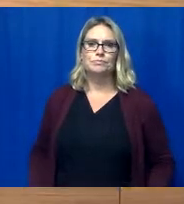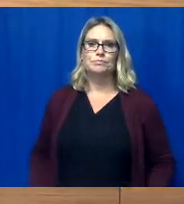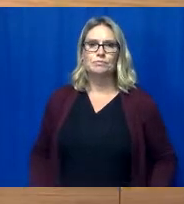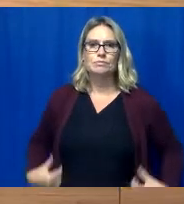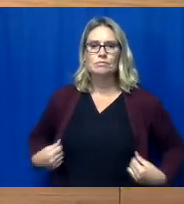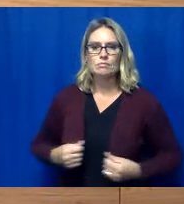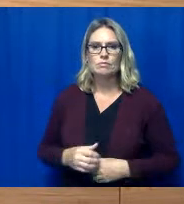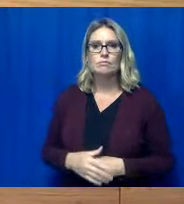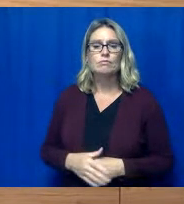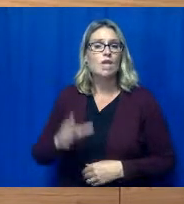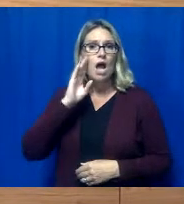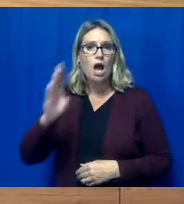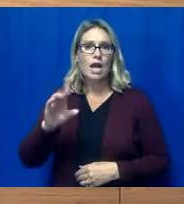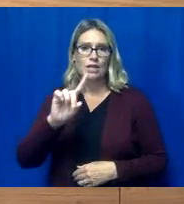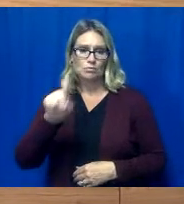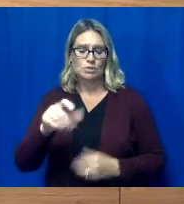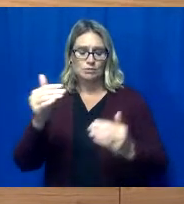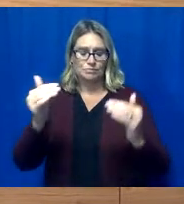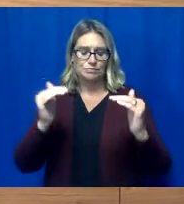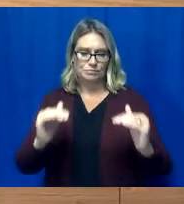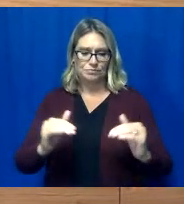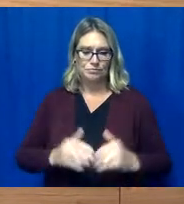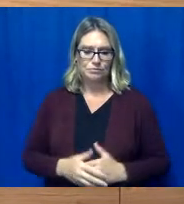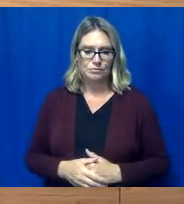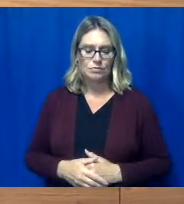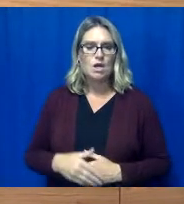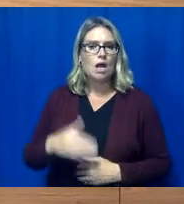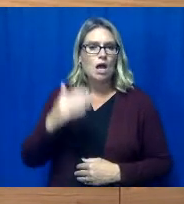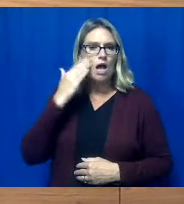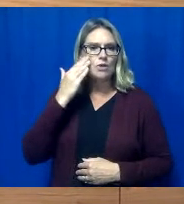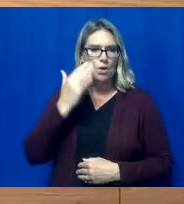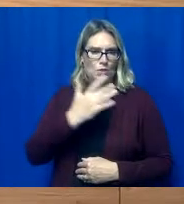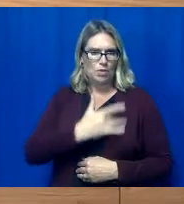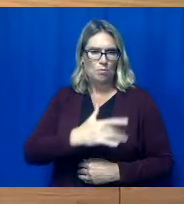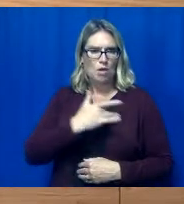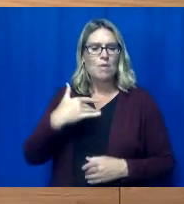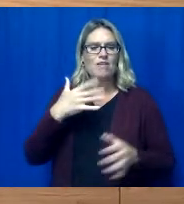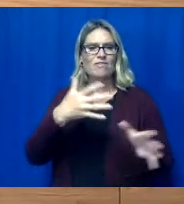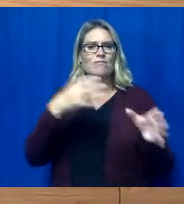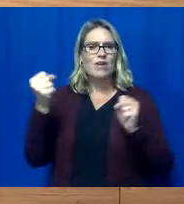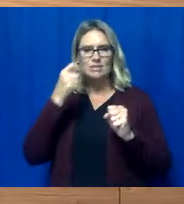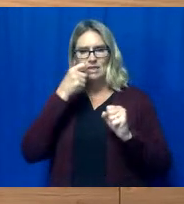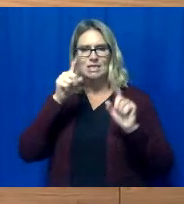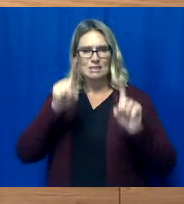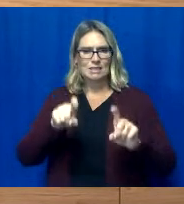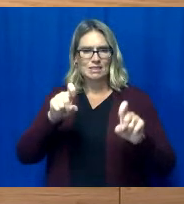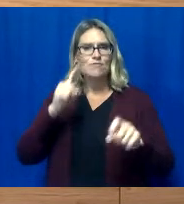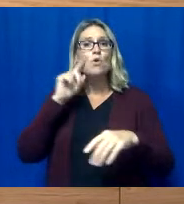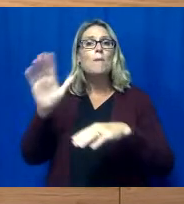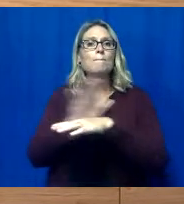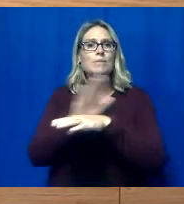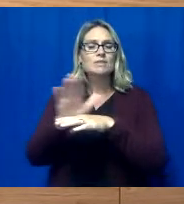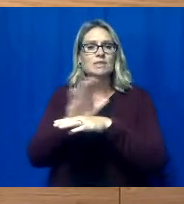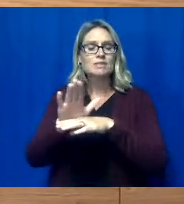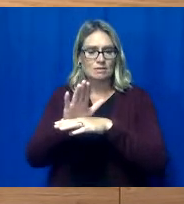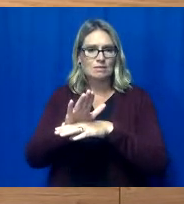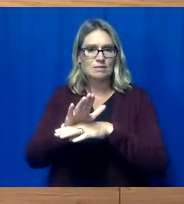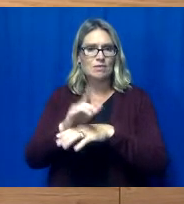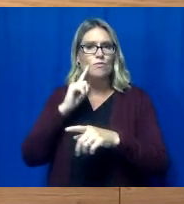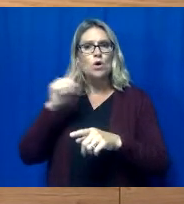Hi there. I know that the province is distributing rapid test kits to New Brunswick businesses for use with their